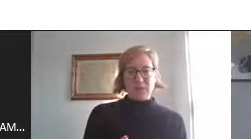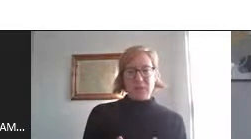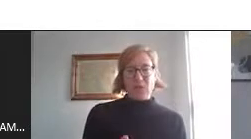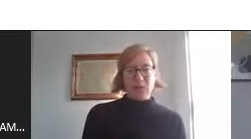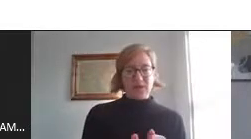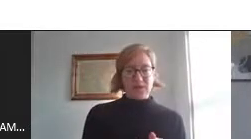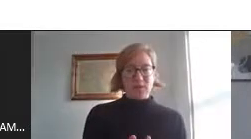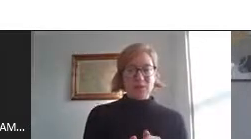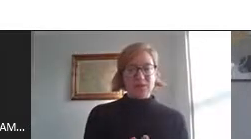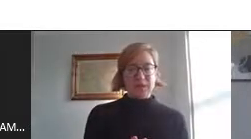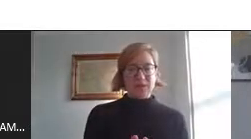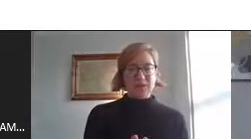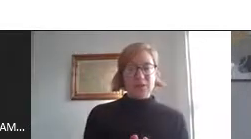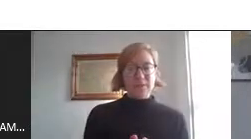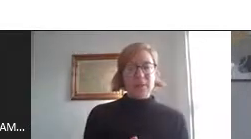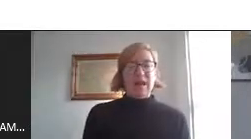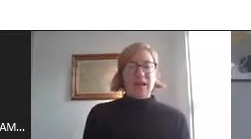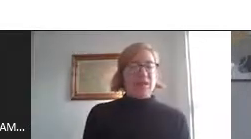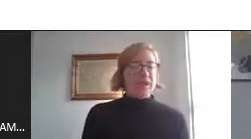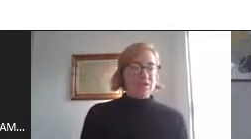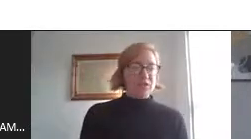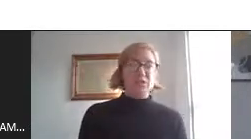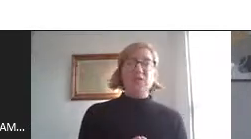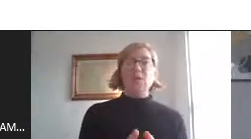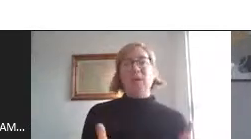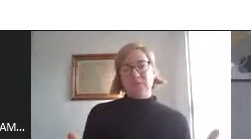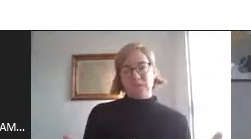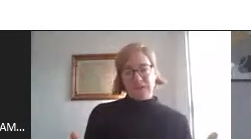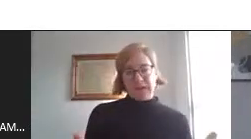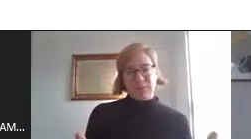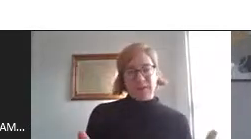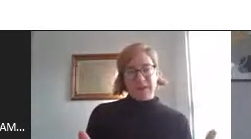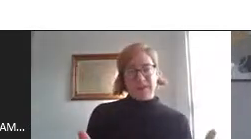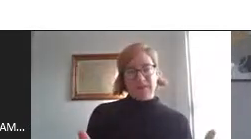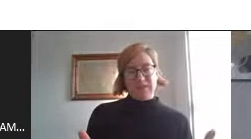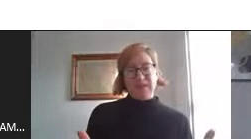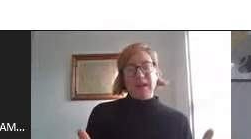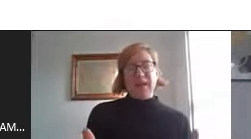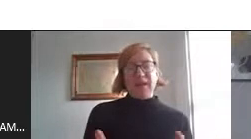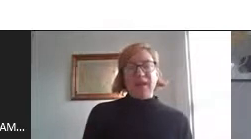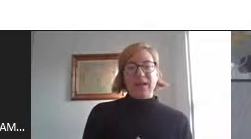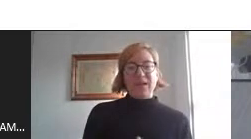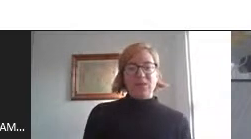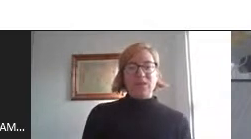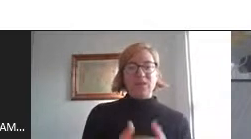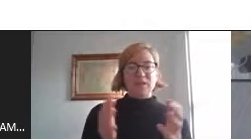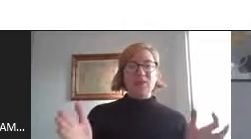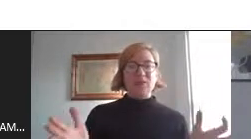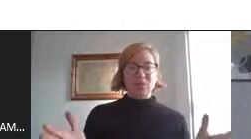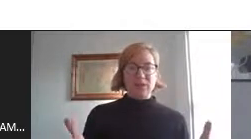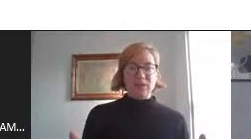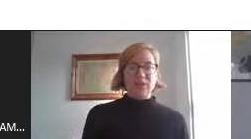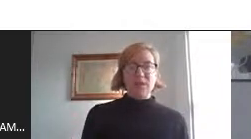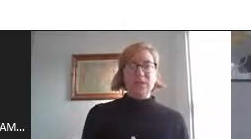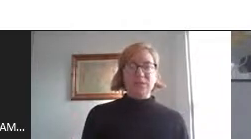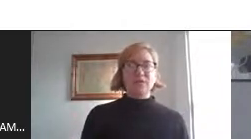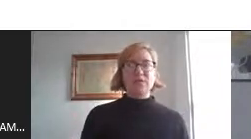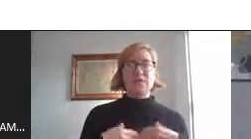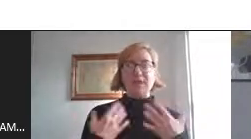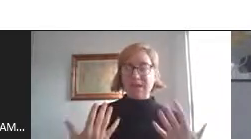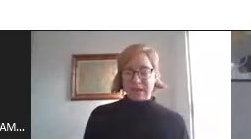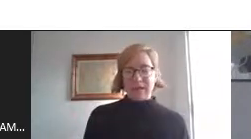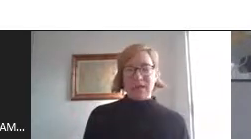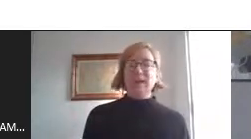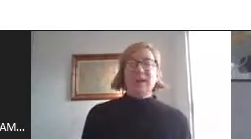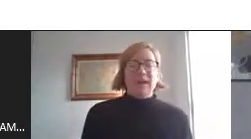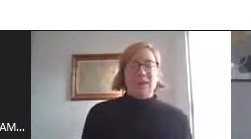kind of safe, secure person who they will speak to, and they could just do a puzzle for 10 minutes. And then gradually that child will get used to the idea